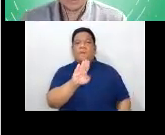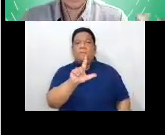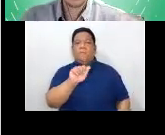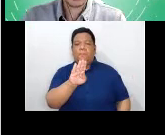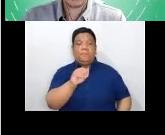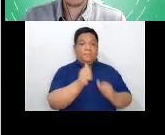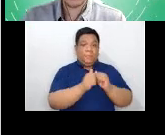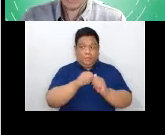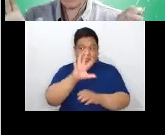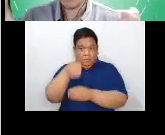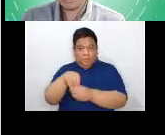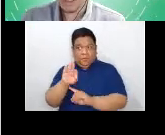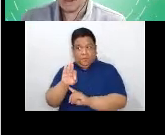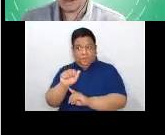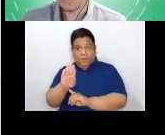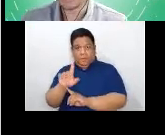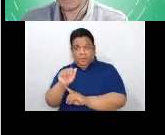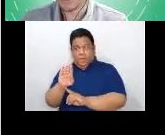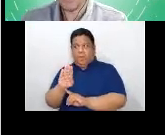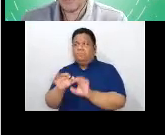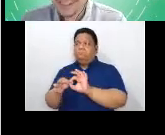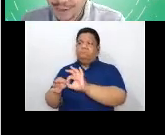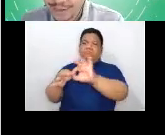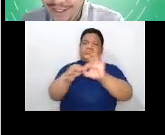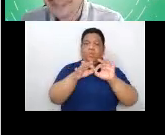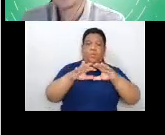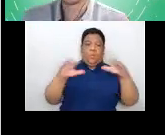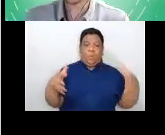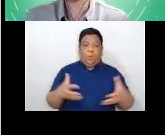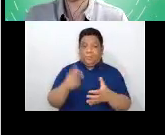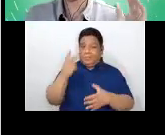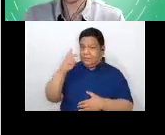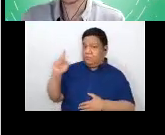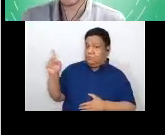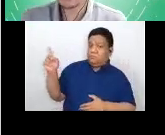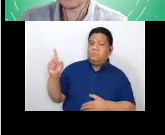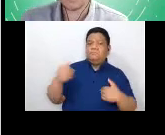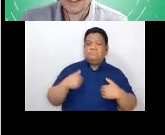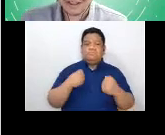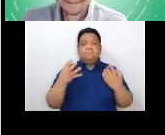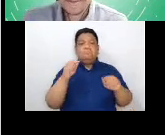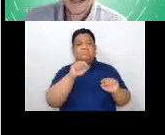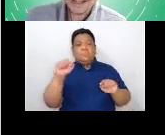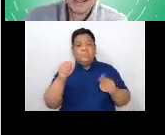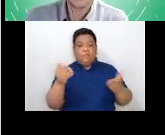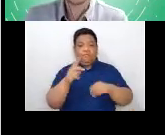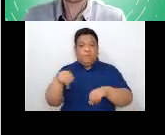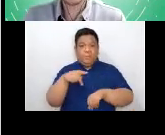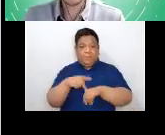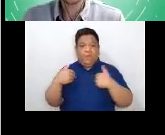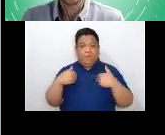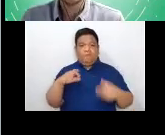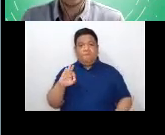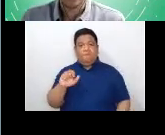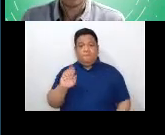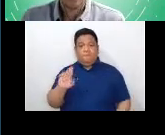So from this map, there are actually Fab Labs all over the world. And if you look over here, we have quite a few in the Philippines already. And the objective